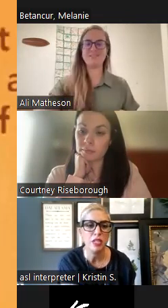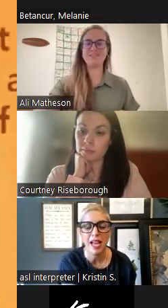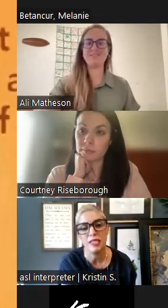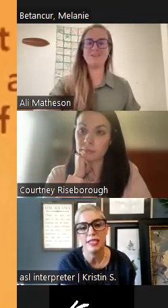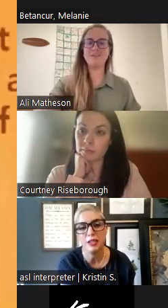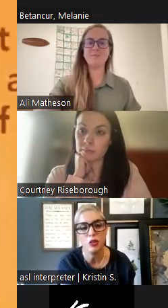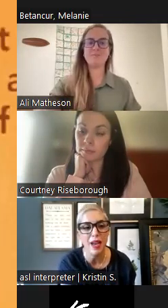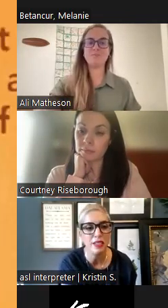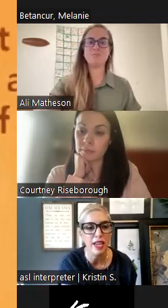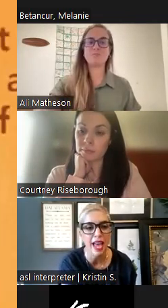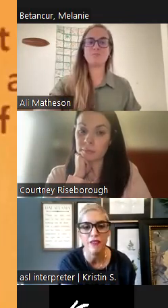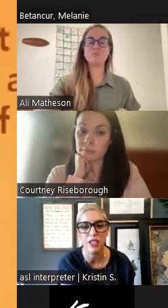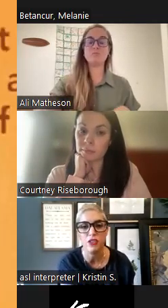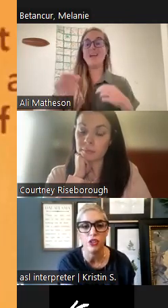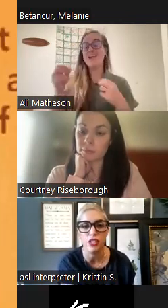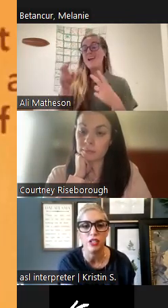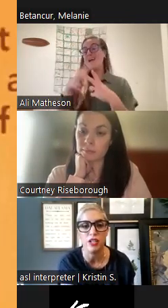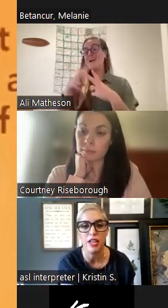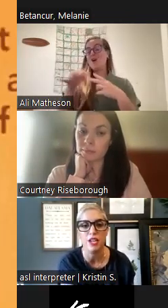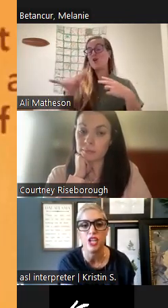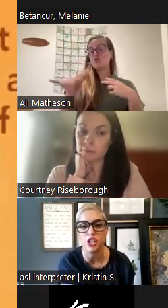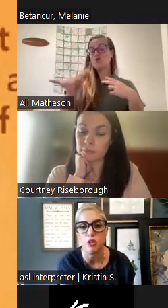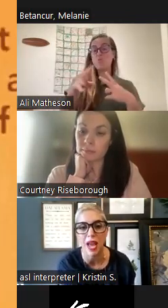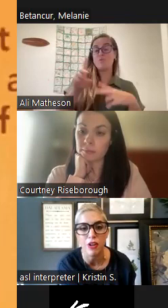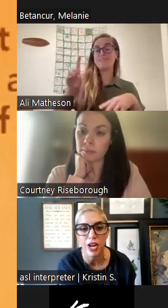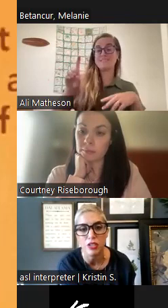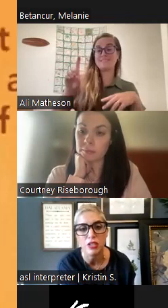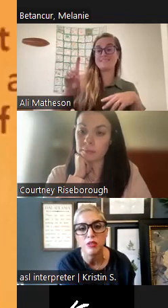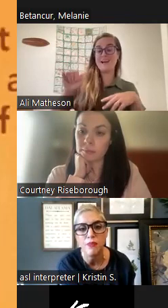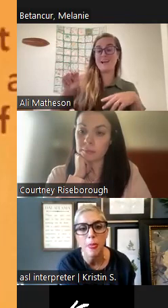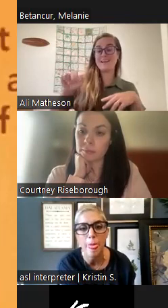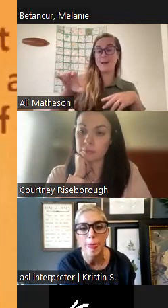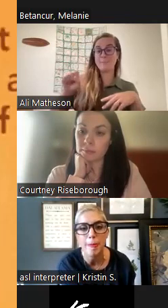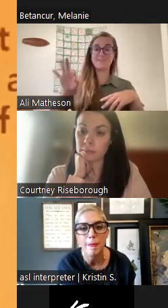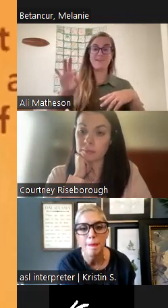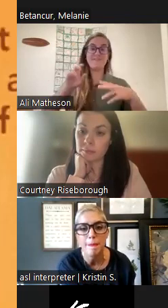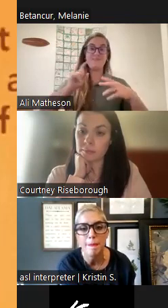So it depends. It goes back to having certain educational backgrounds.